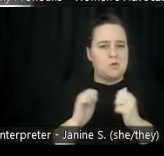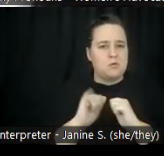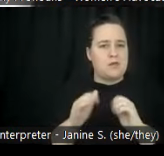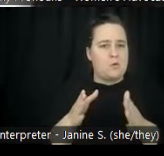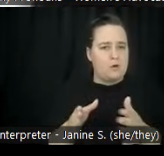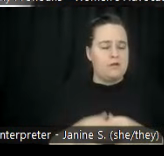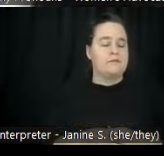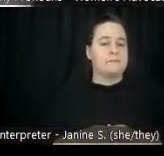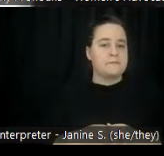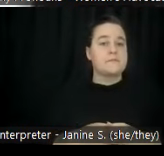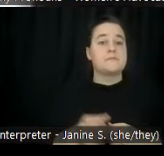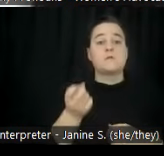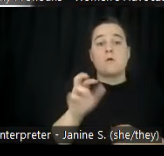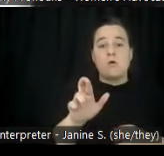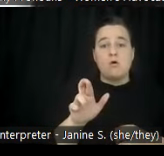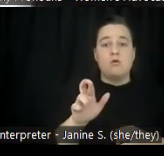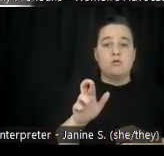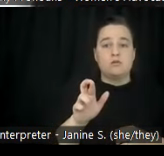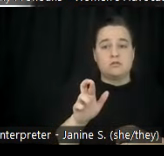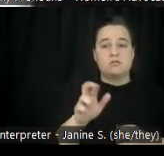plus survivors or holding